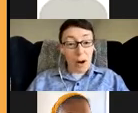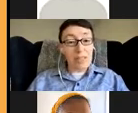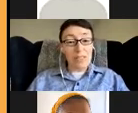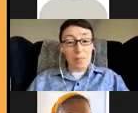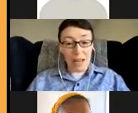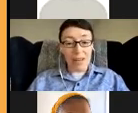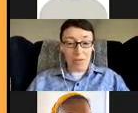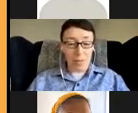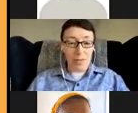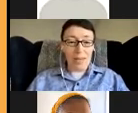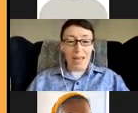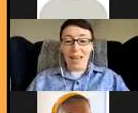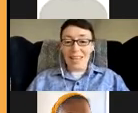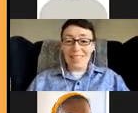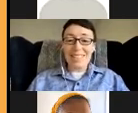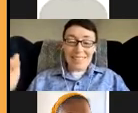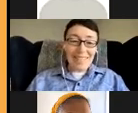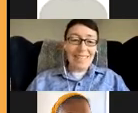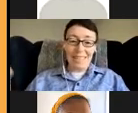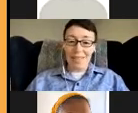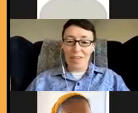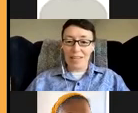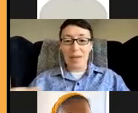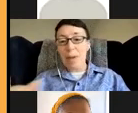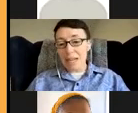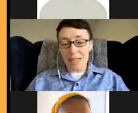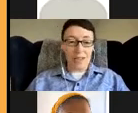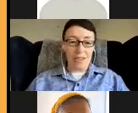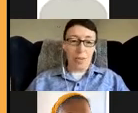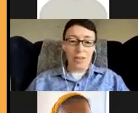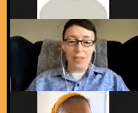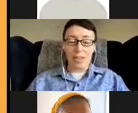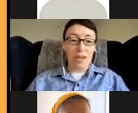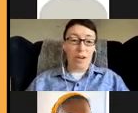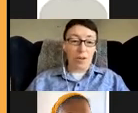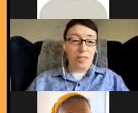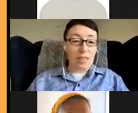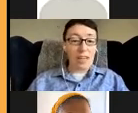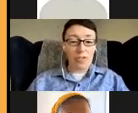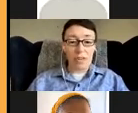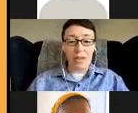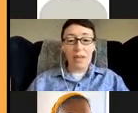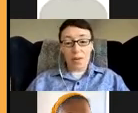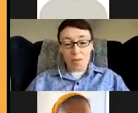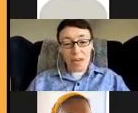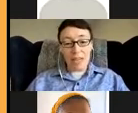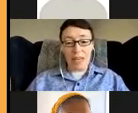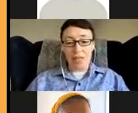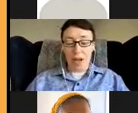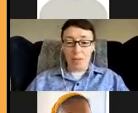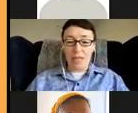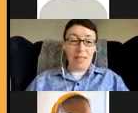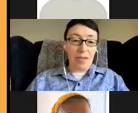a policy platform. And they succeeded in advancing many laws and policies across the country,